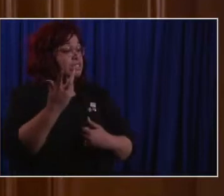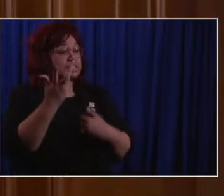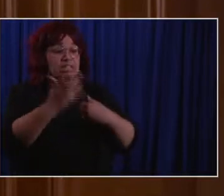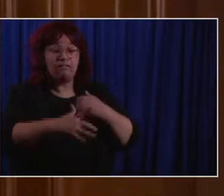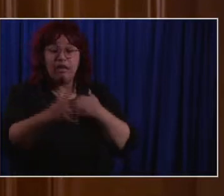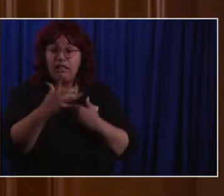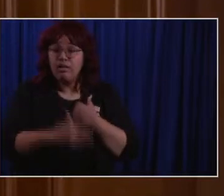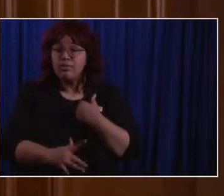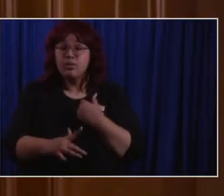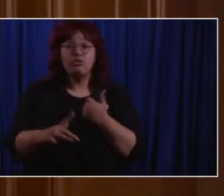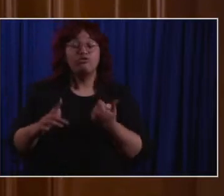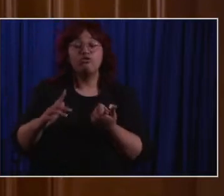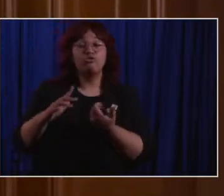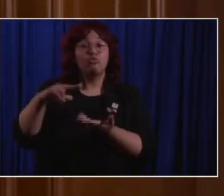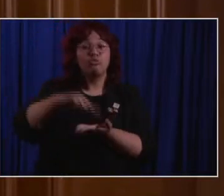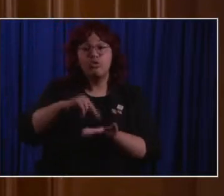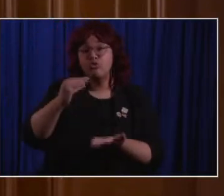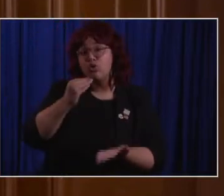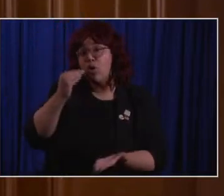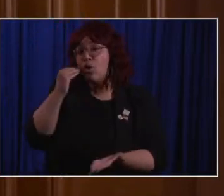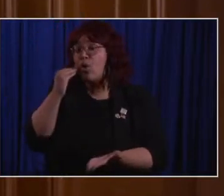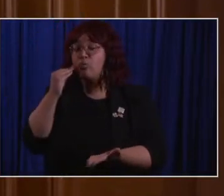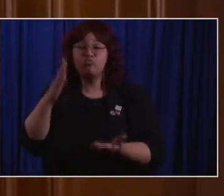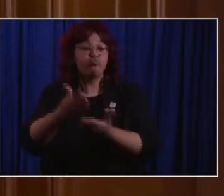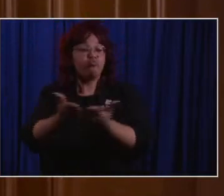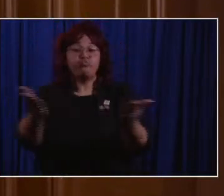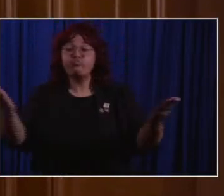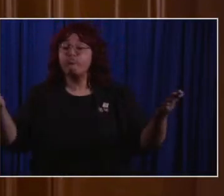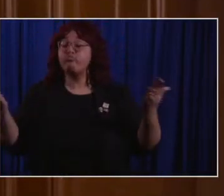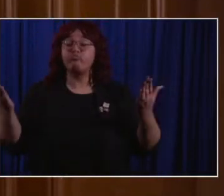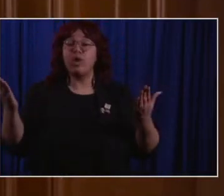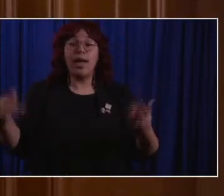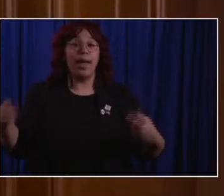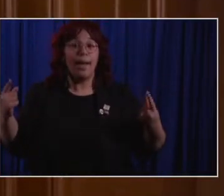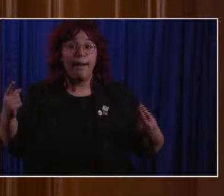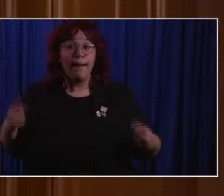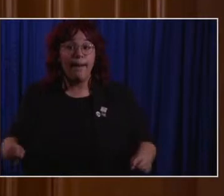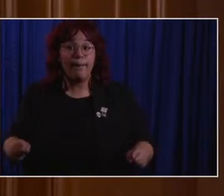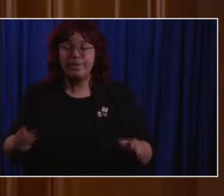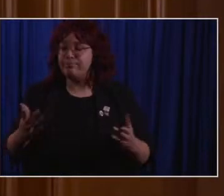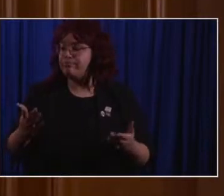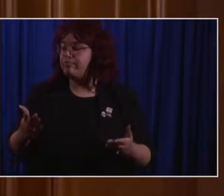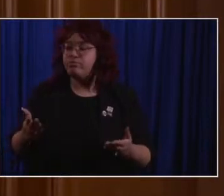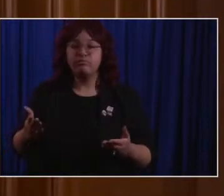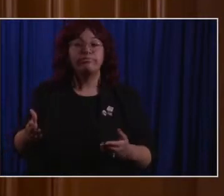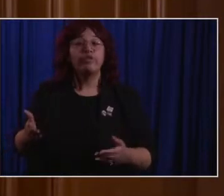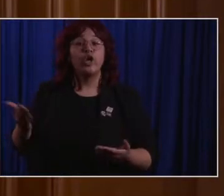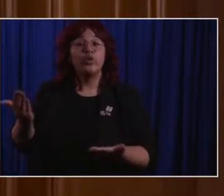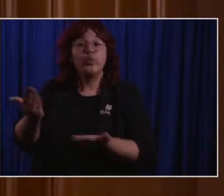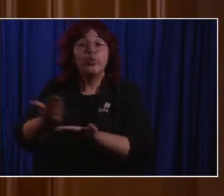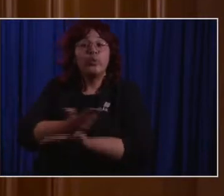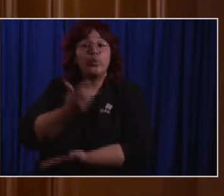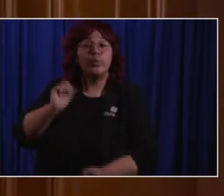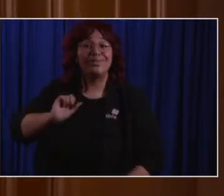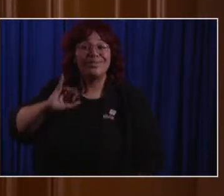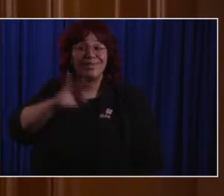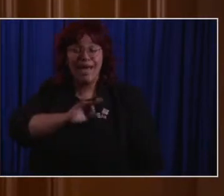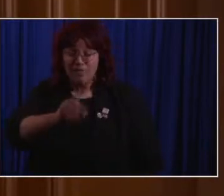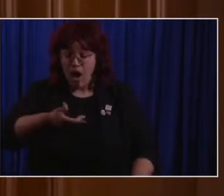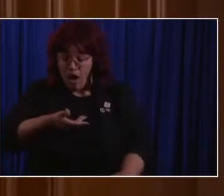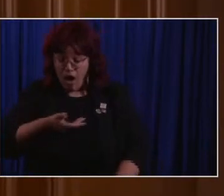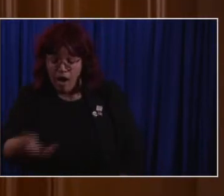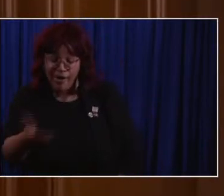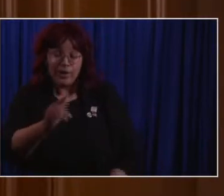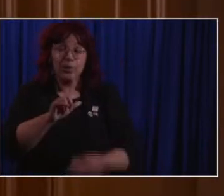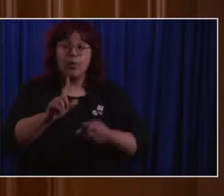homes so that there is someone who is coming in who's a new resident, someone who is a new employee, they